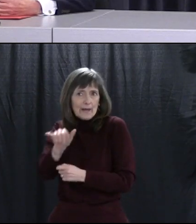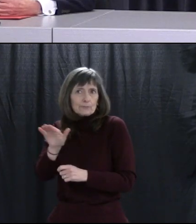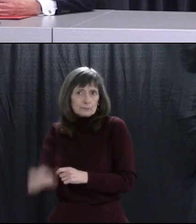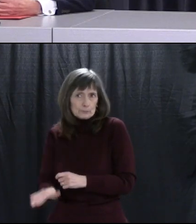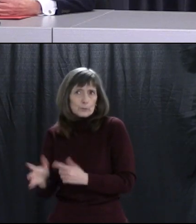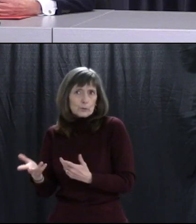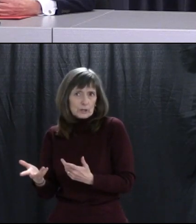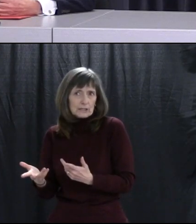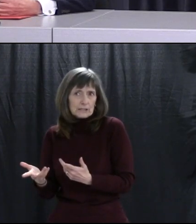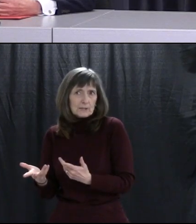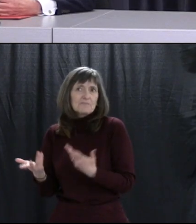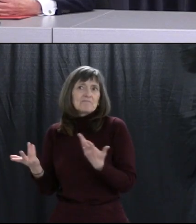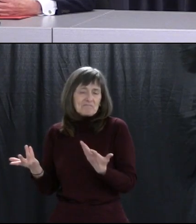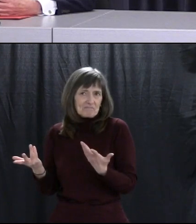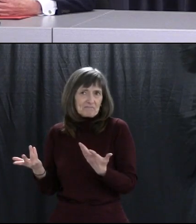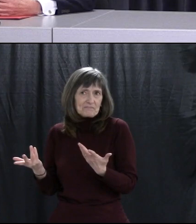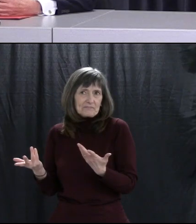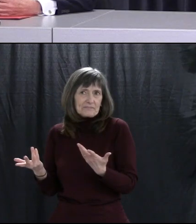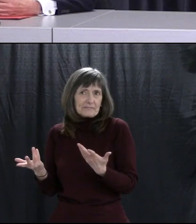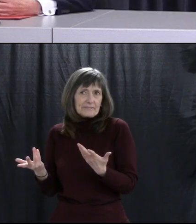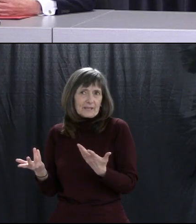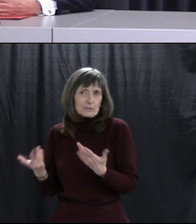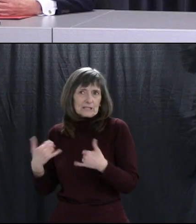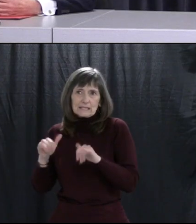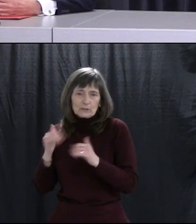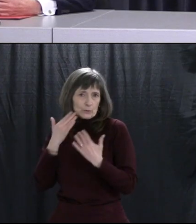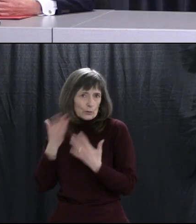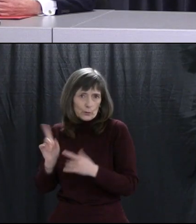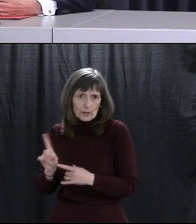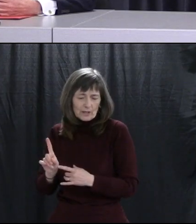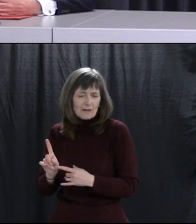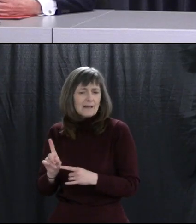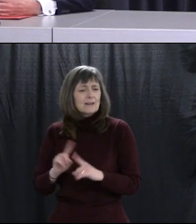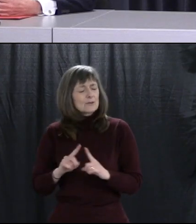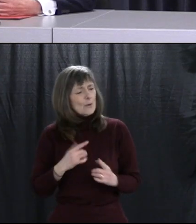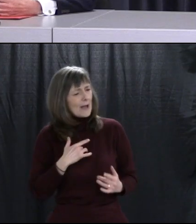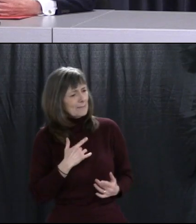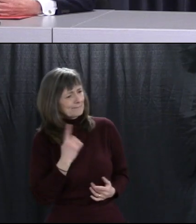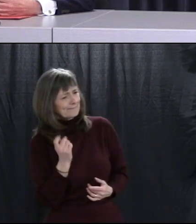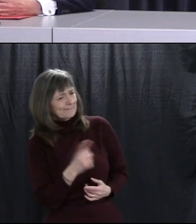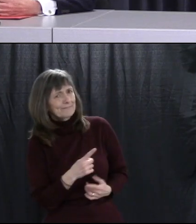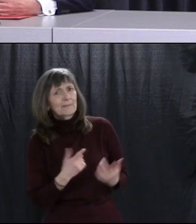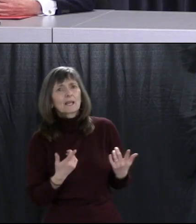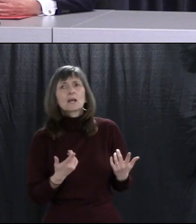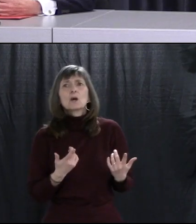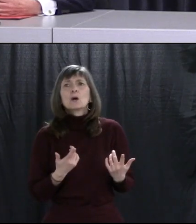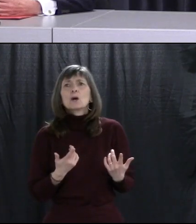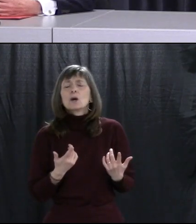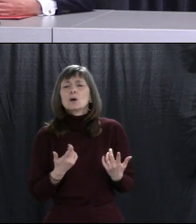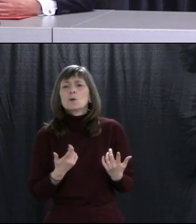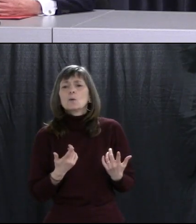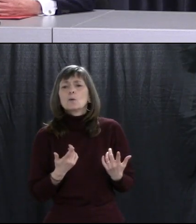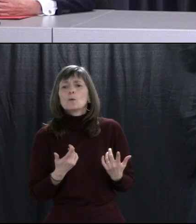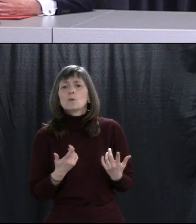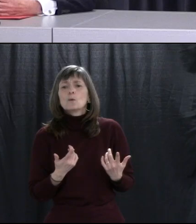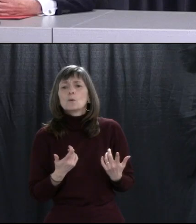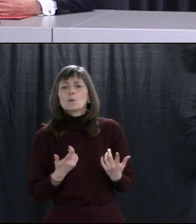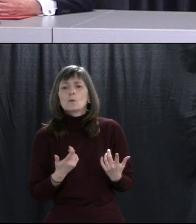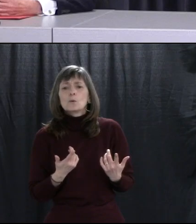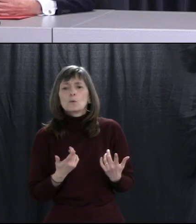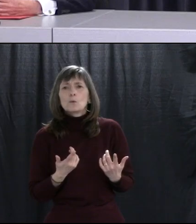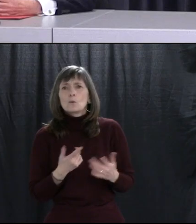was, even their occupation. And so I'm wondering, what concerns do you have about privacy, and is there a